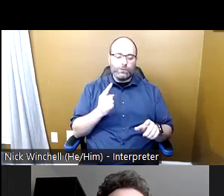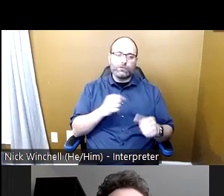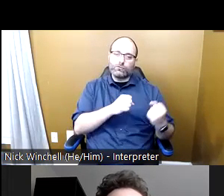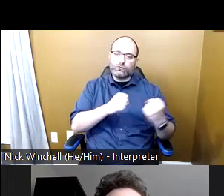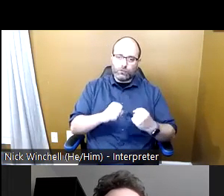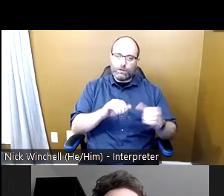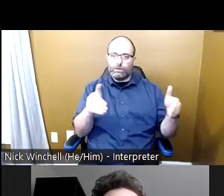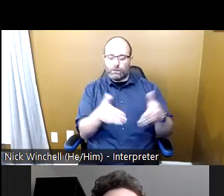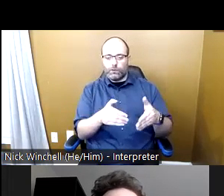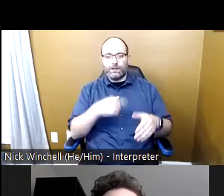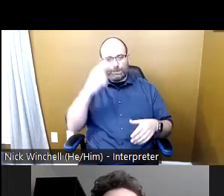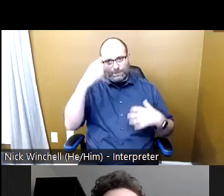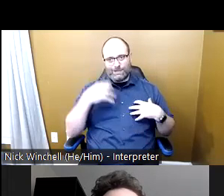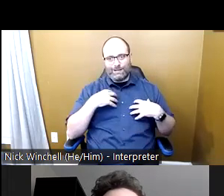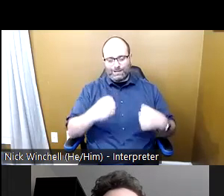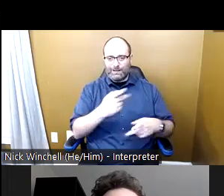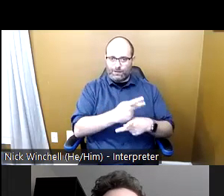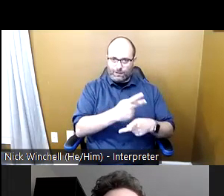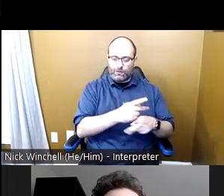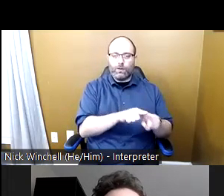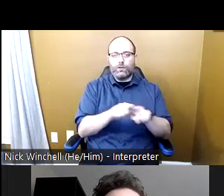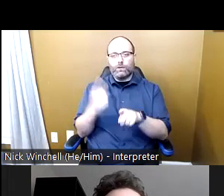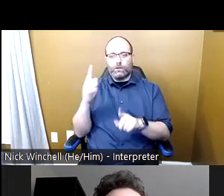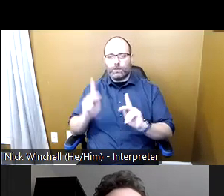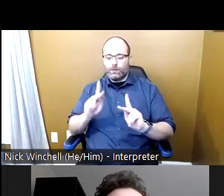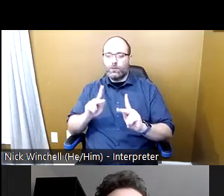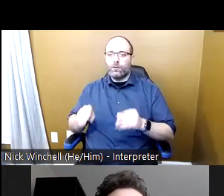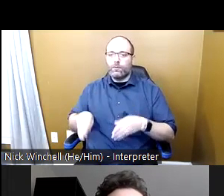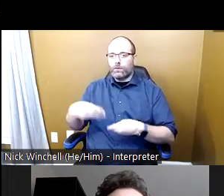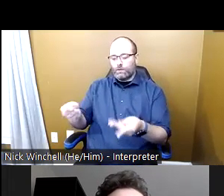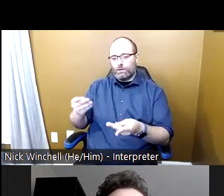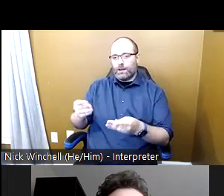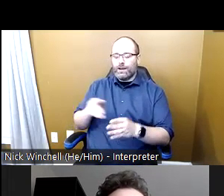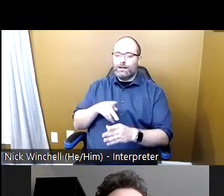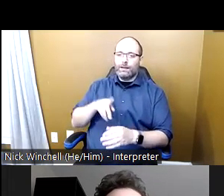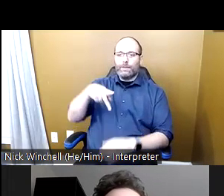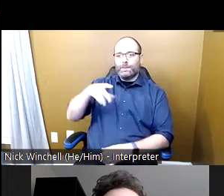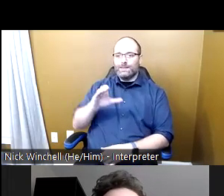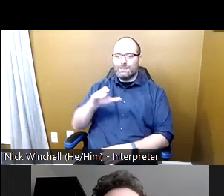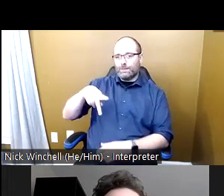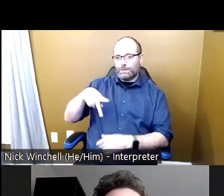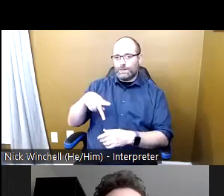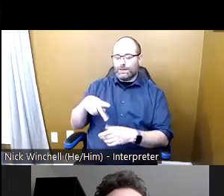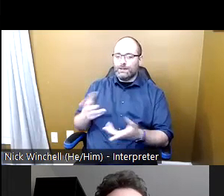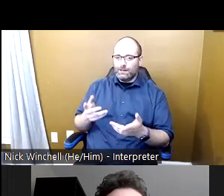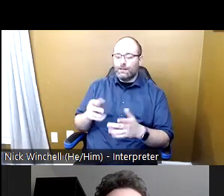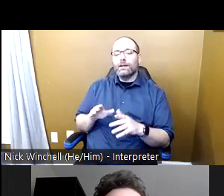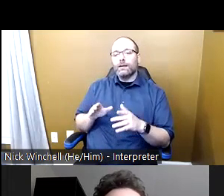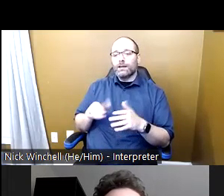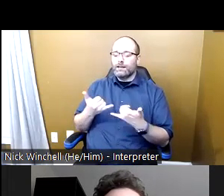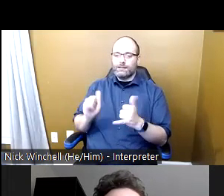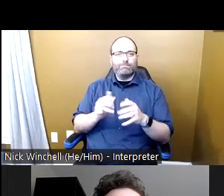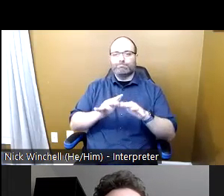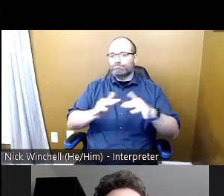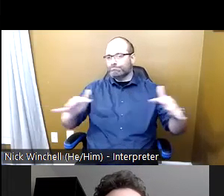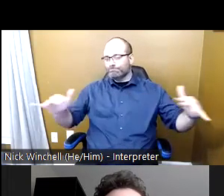health care. Even for those that provide primary care, it just cuts across all continuum of the